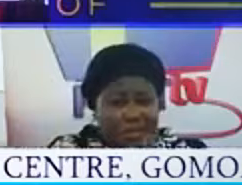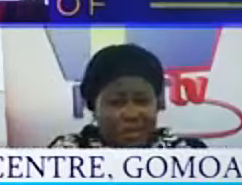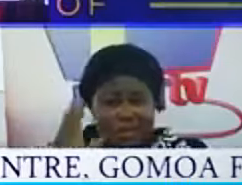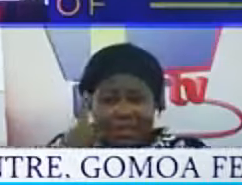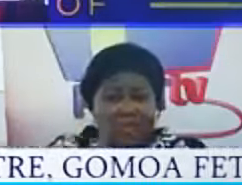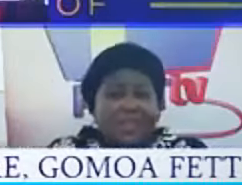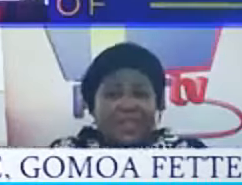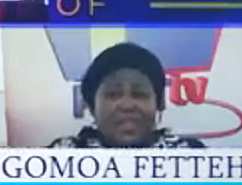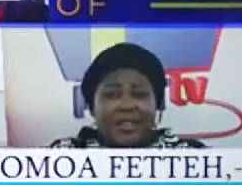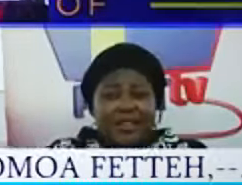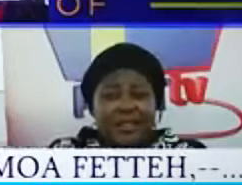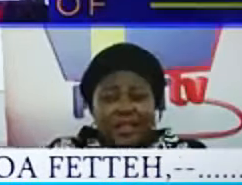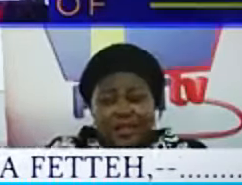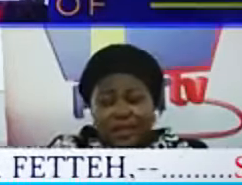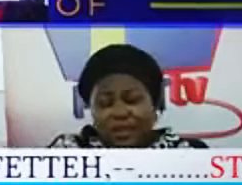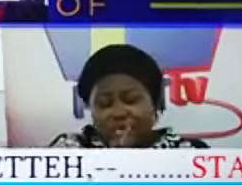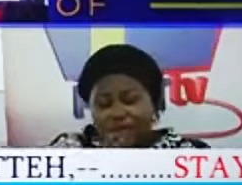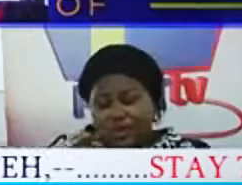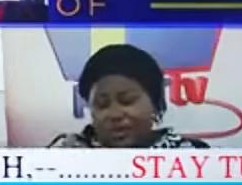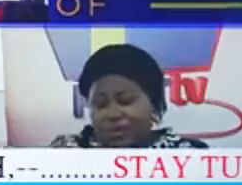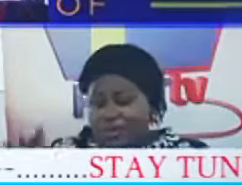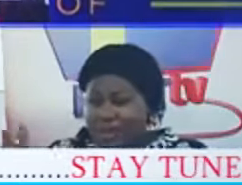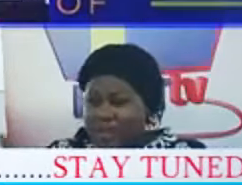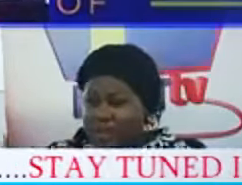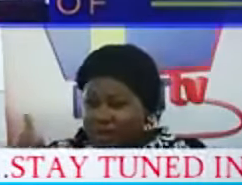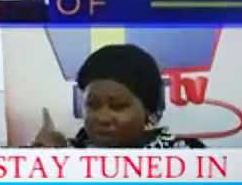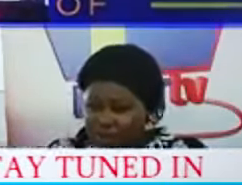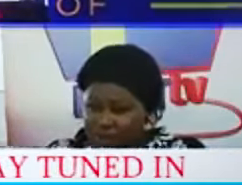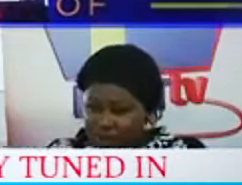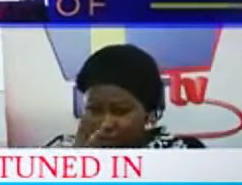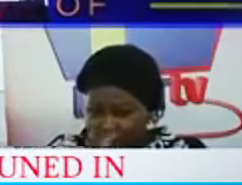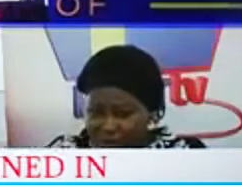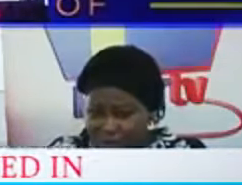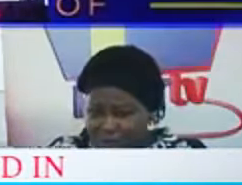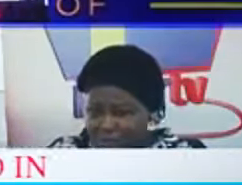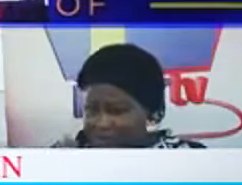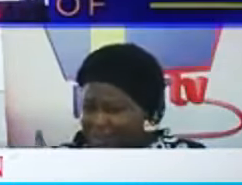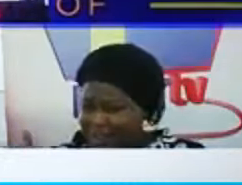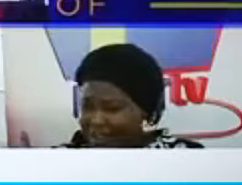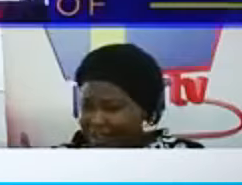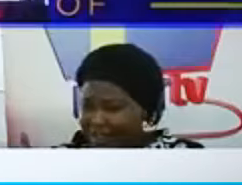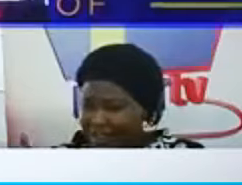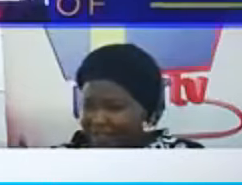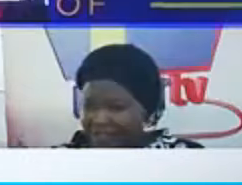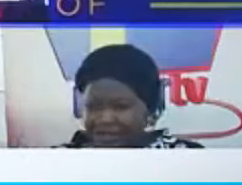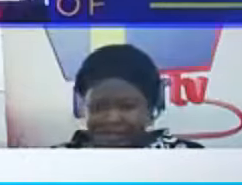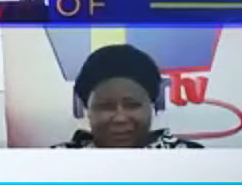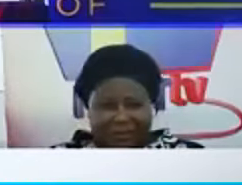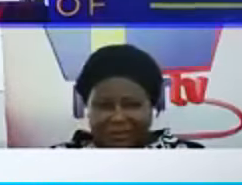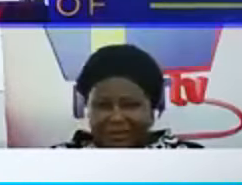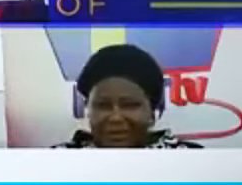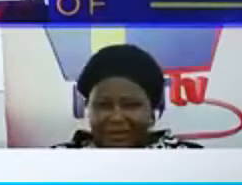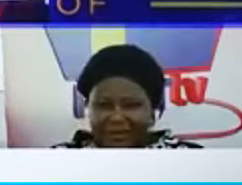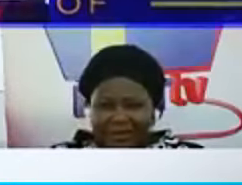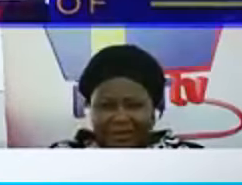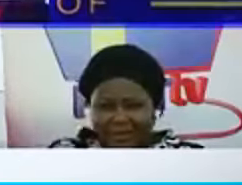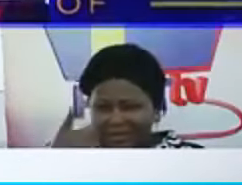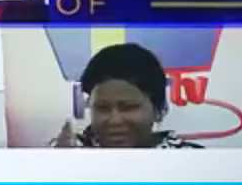from 2008 to 2018, it has just been like a vapor. 10